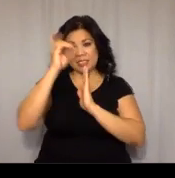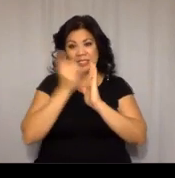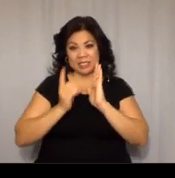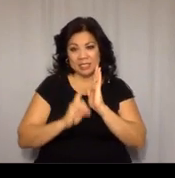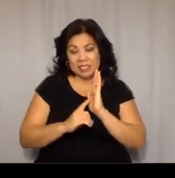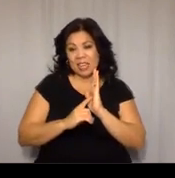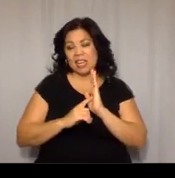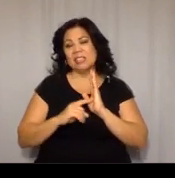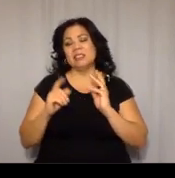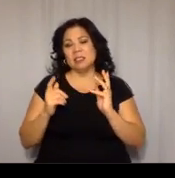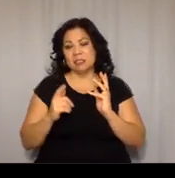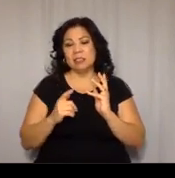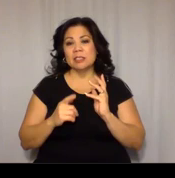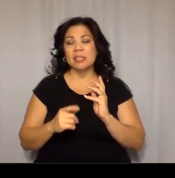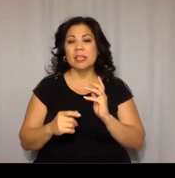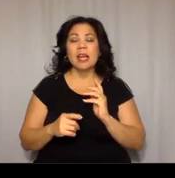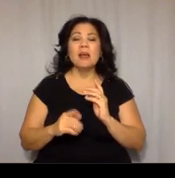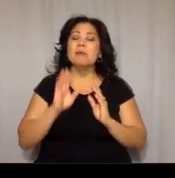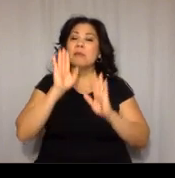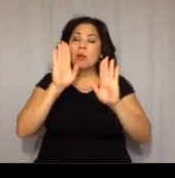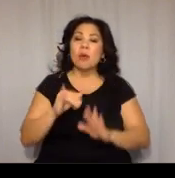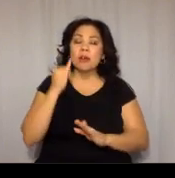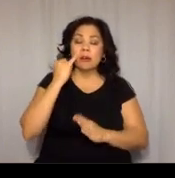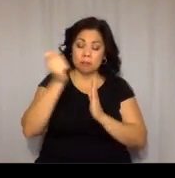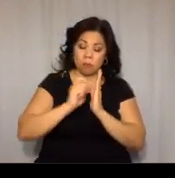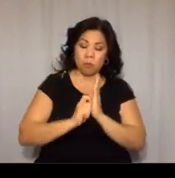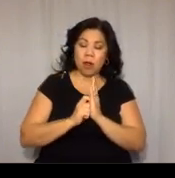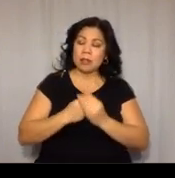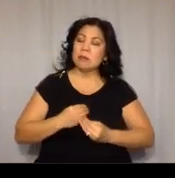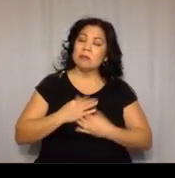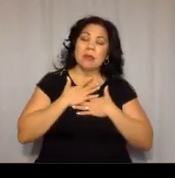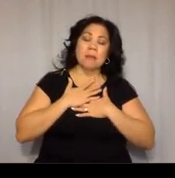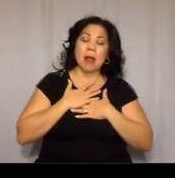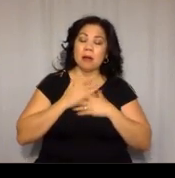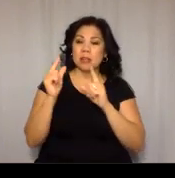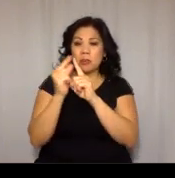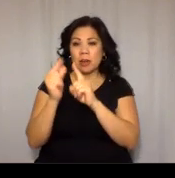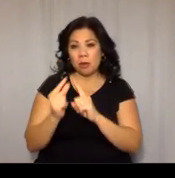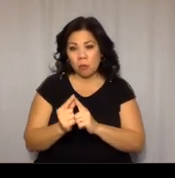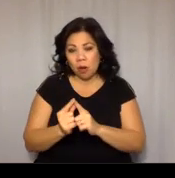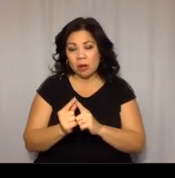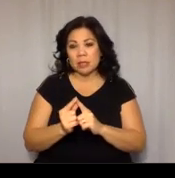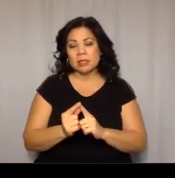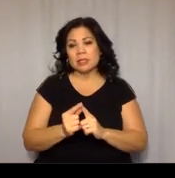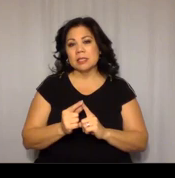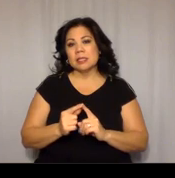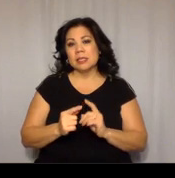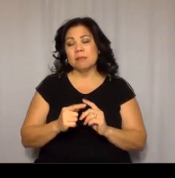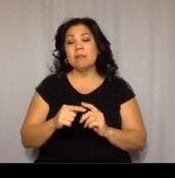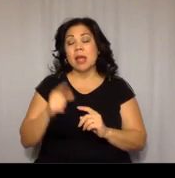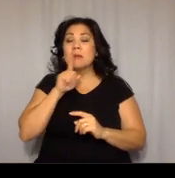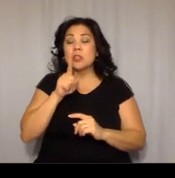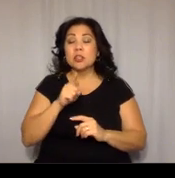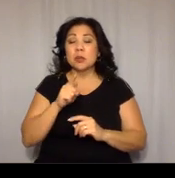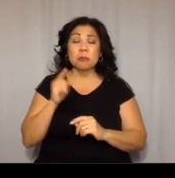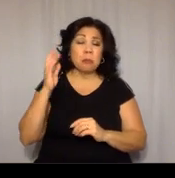be really wonderful if you put some super inspiring words. I think of this as another project that you'll look back on